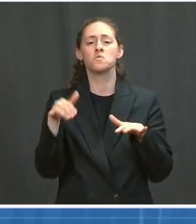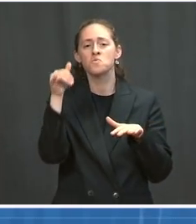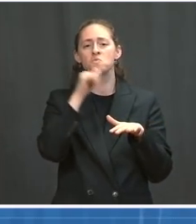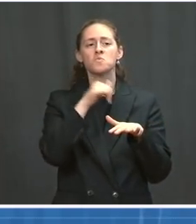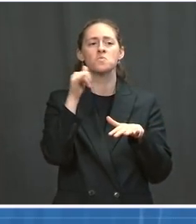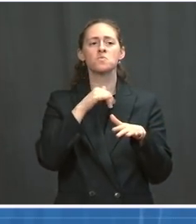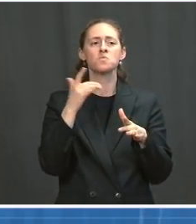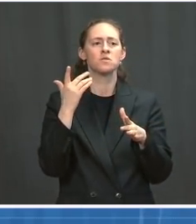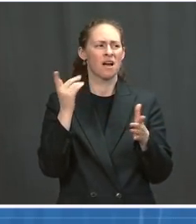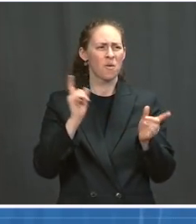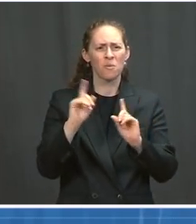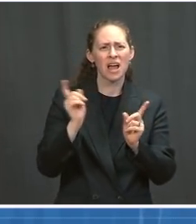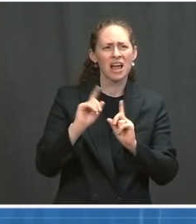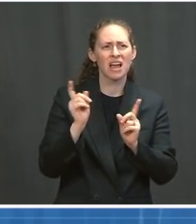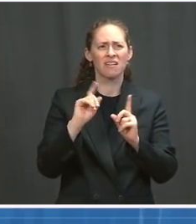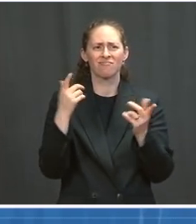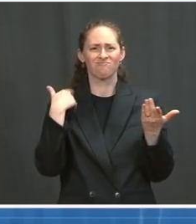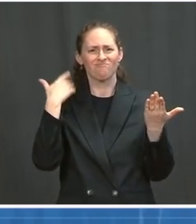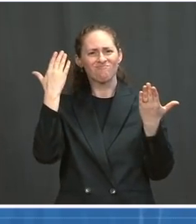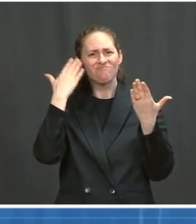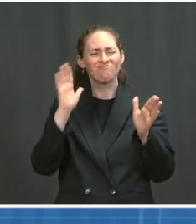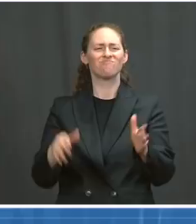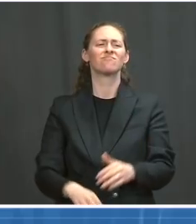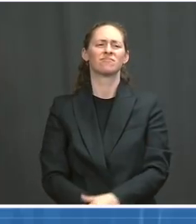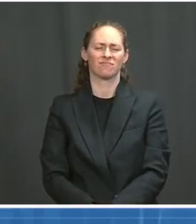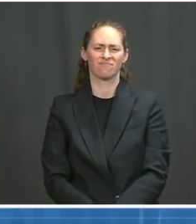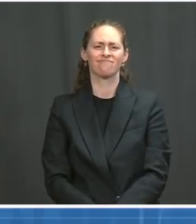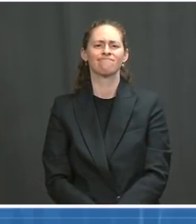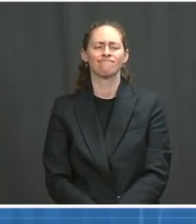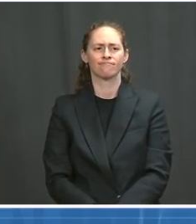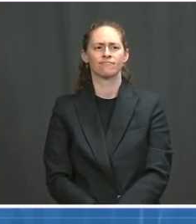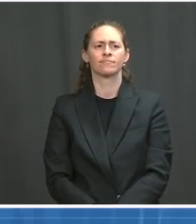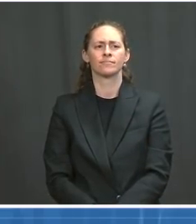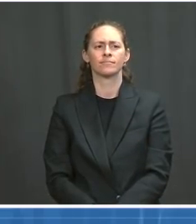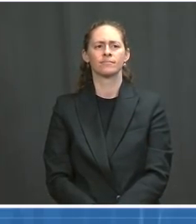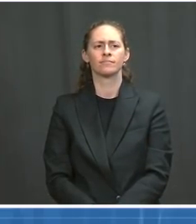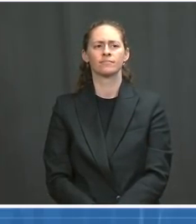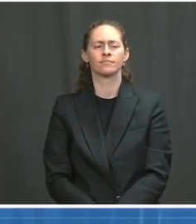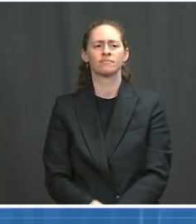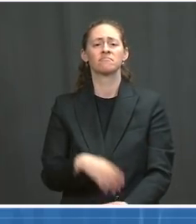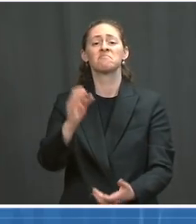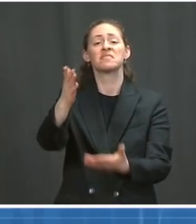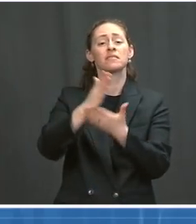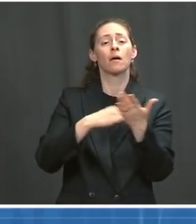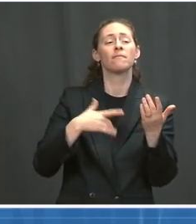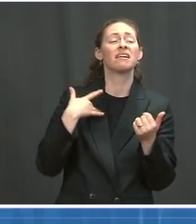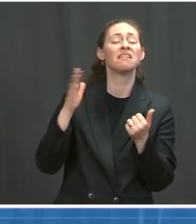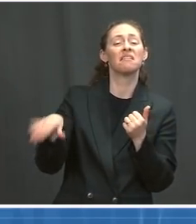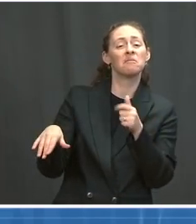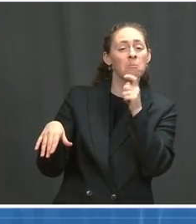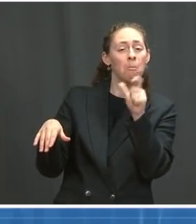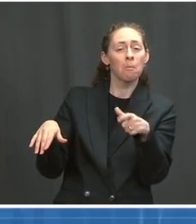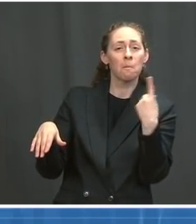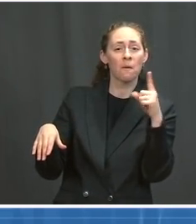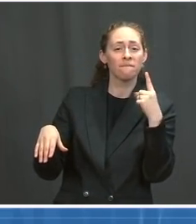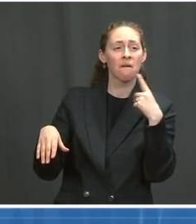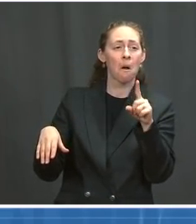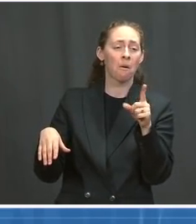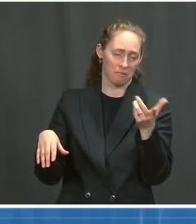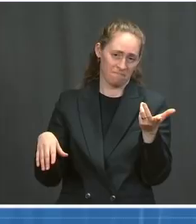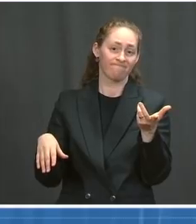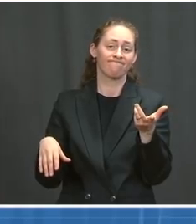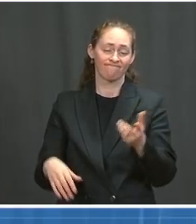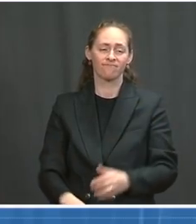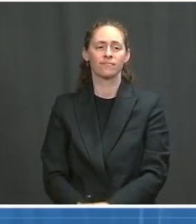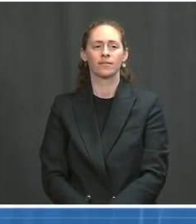where to get the vaccine, and feeling the vaccine may be unnecessary, among other reasons. The good news is that our